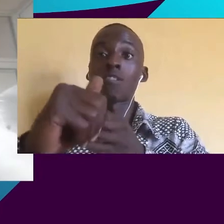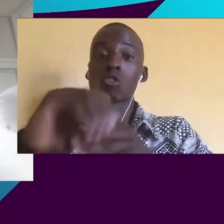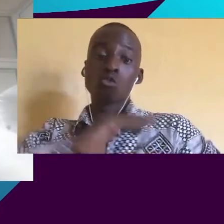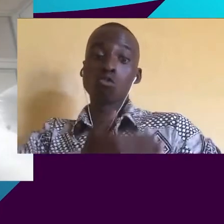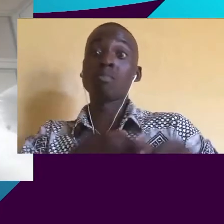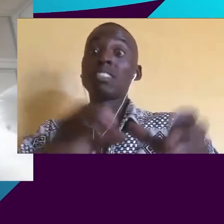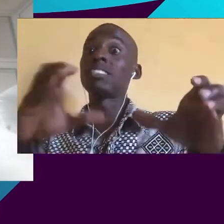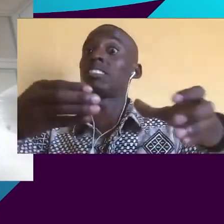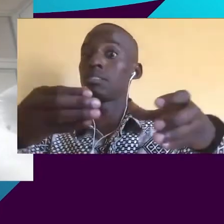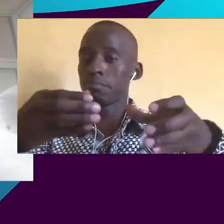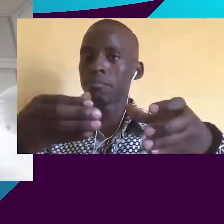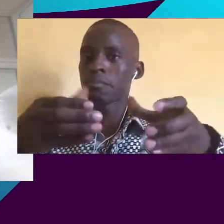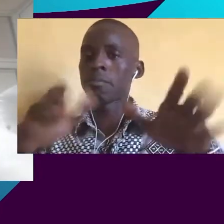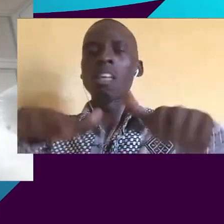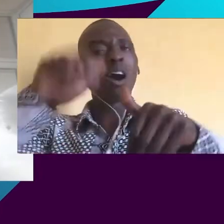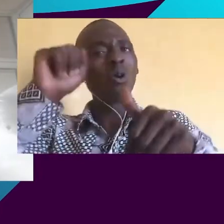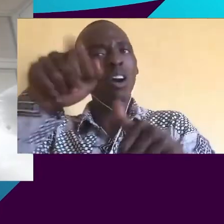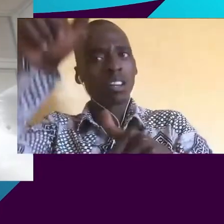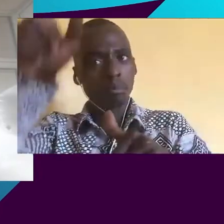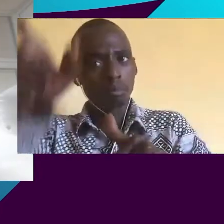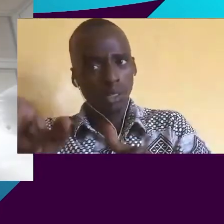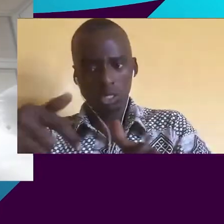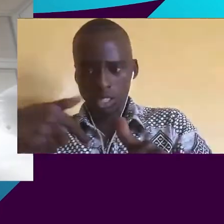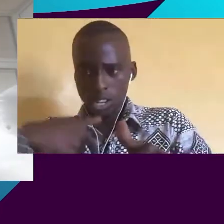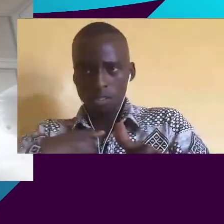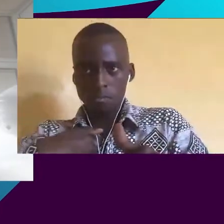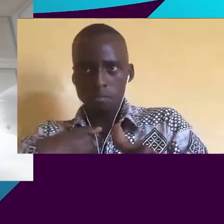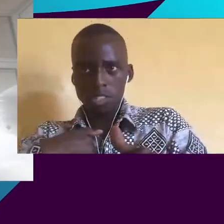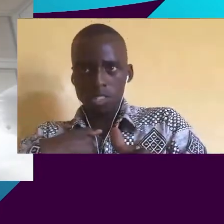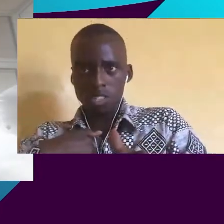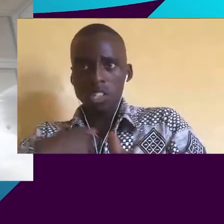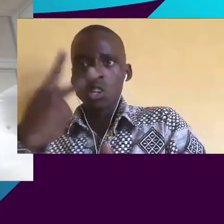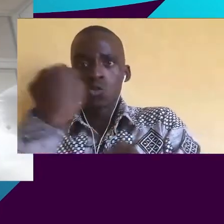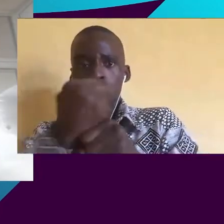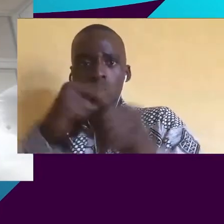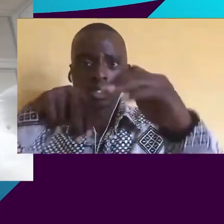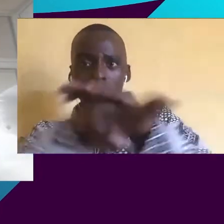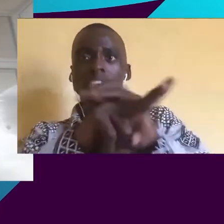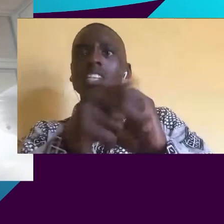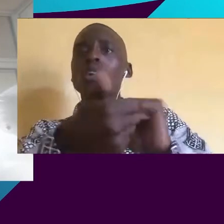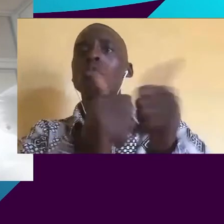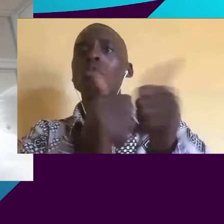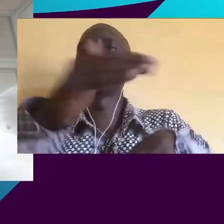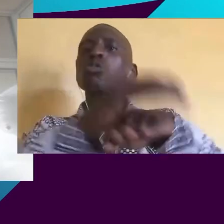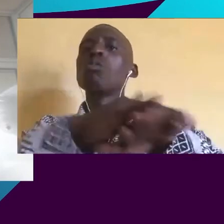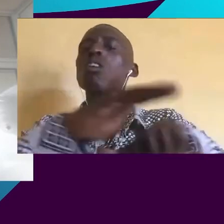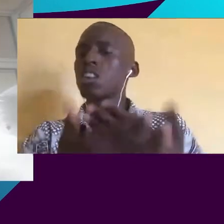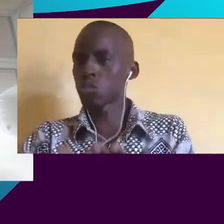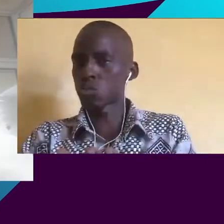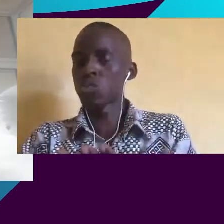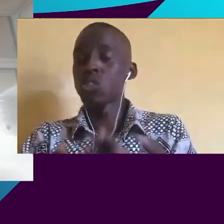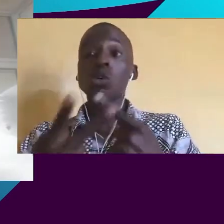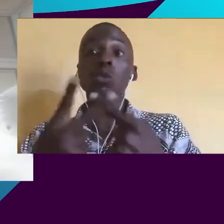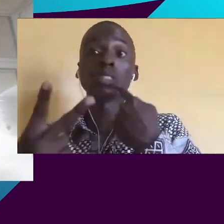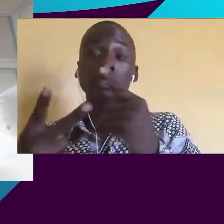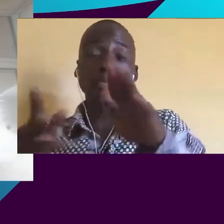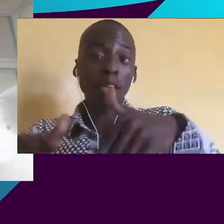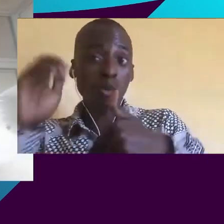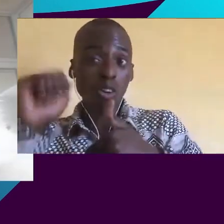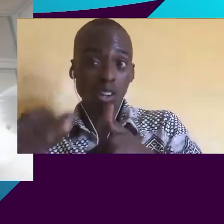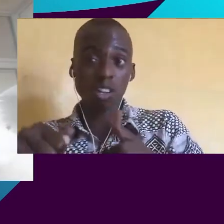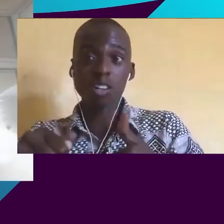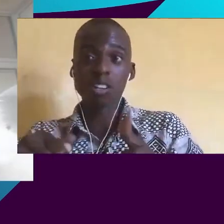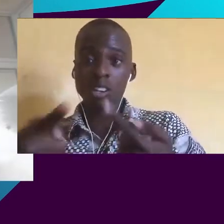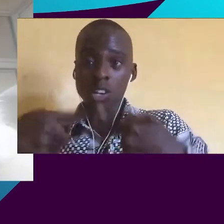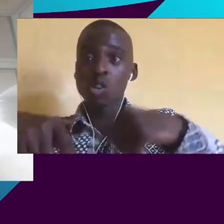How can a person like me do for my two girls to get into the game? Then he also goes on to say, how can we make a